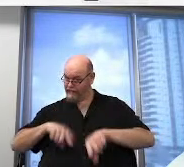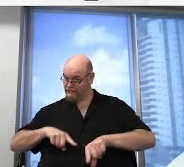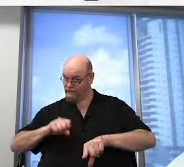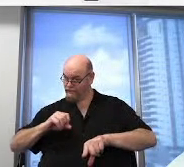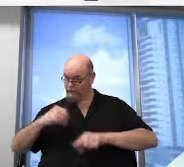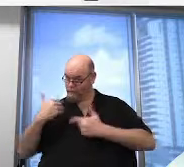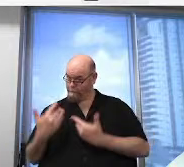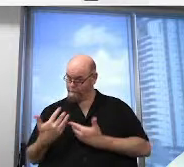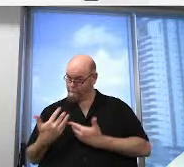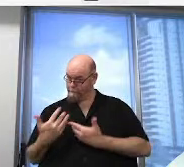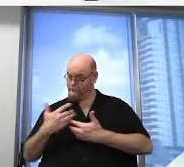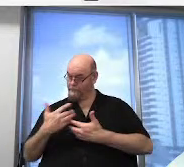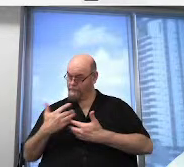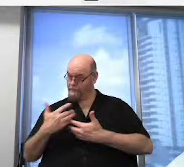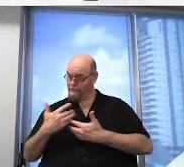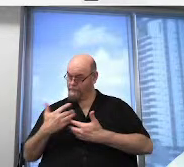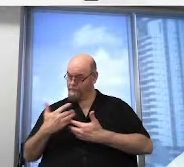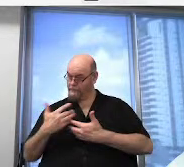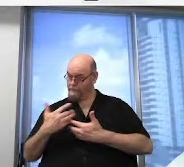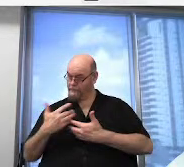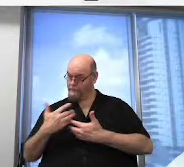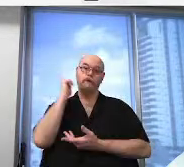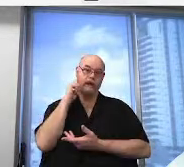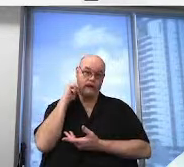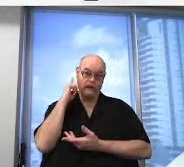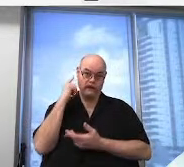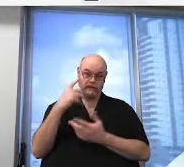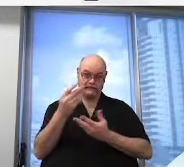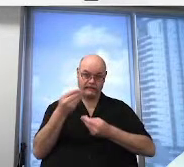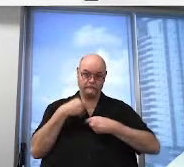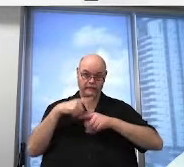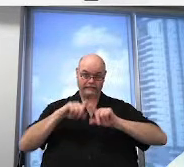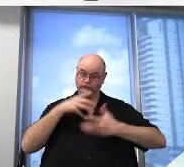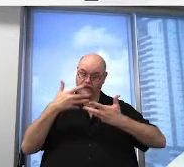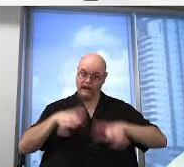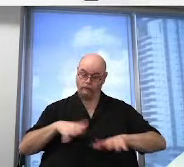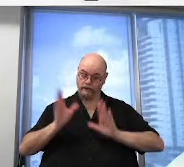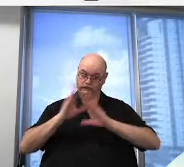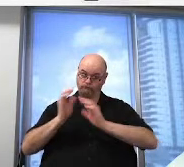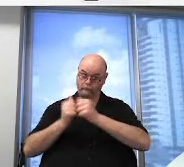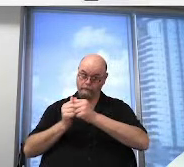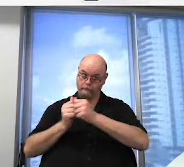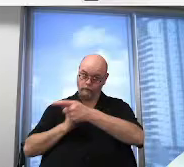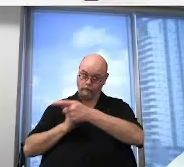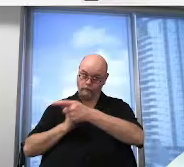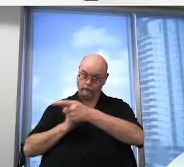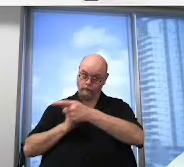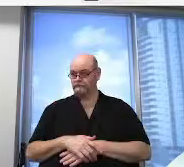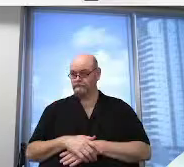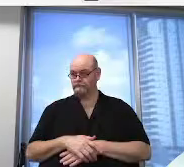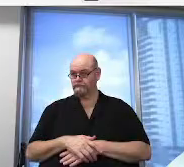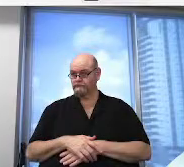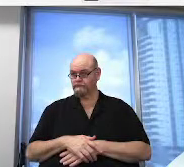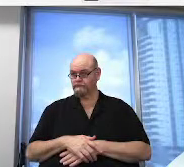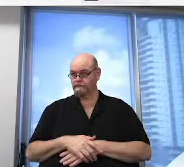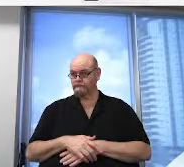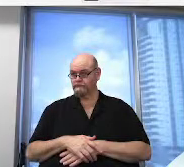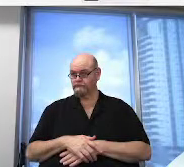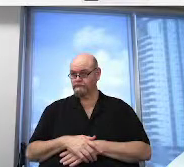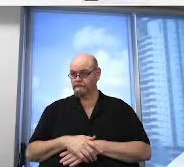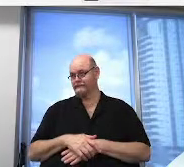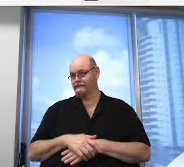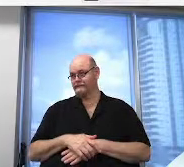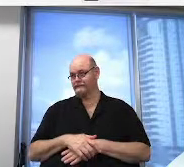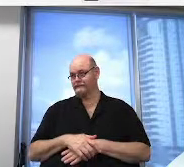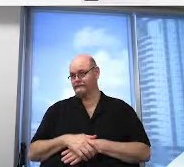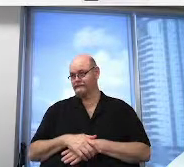know that. All right, Mr. Burgermeister, try to give me, if you hear me ask the same question again, give me a different, I'll get in trouble with Ms. Mercado, okay? All right,